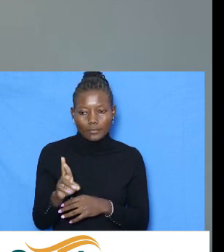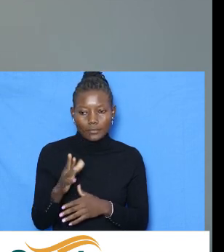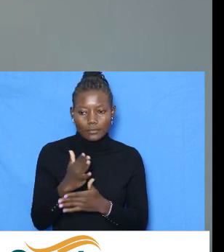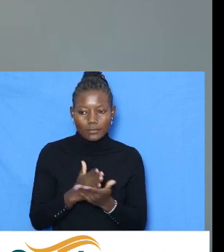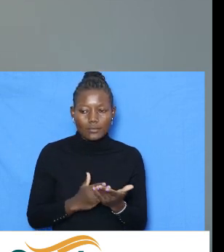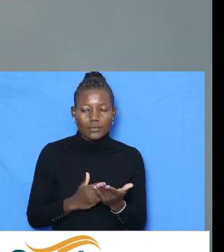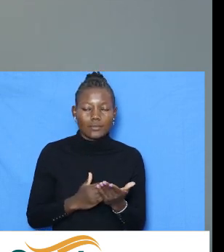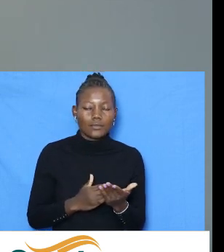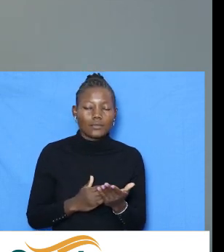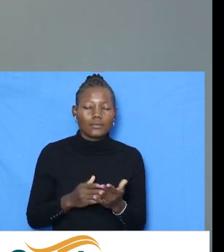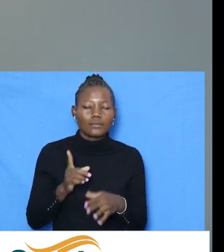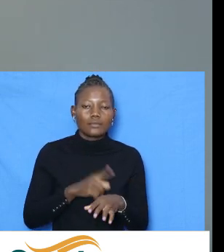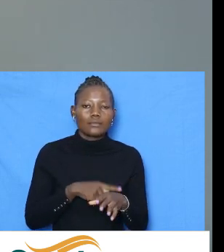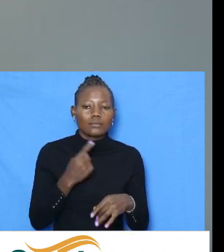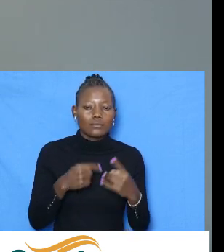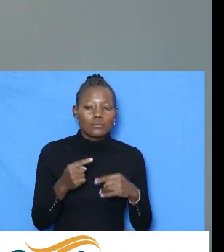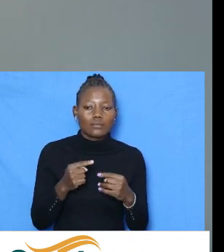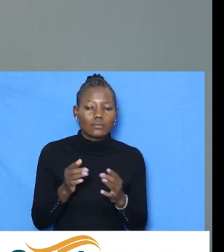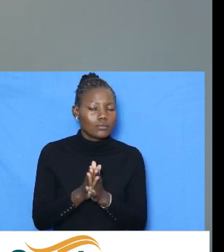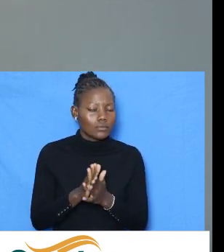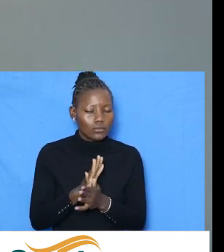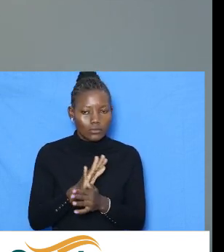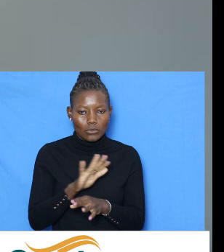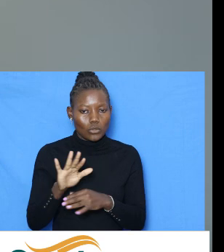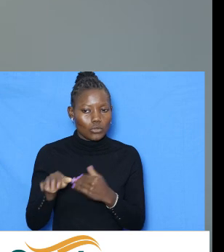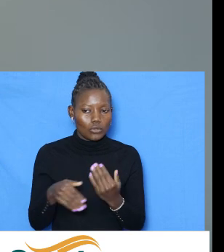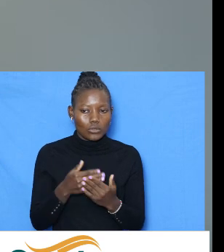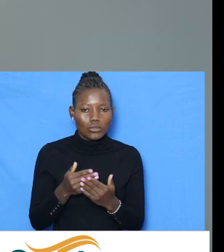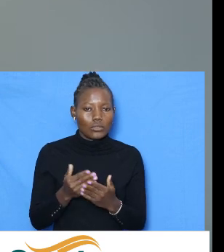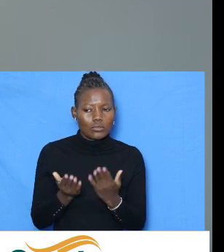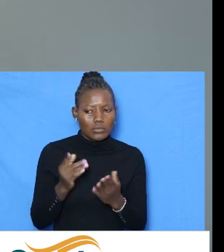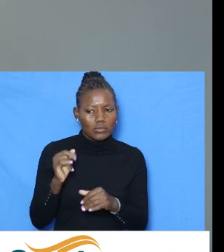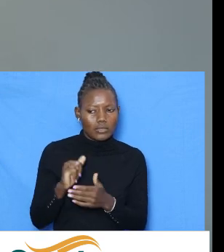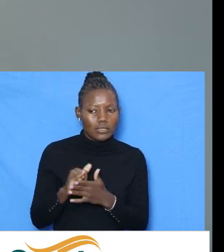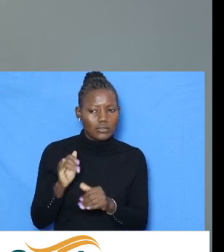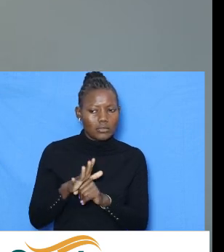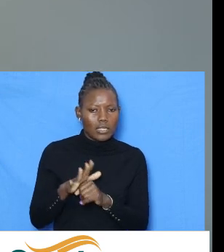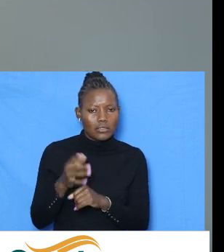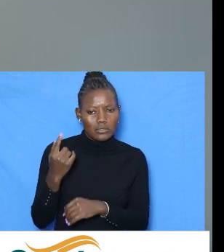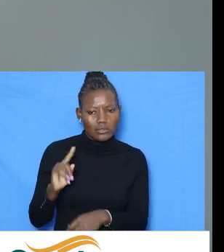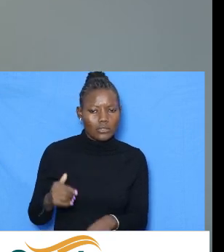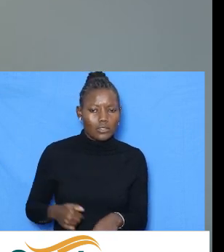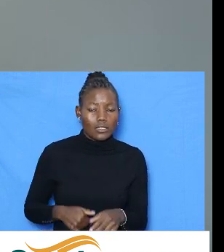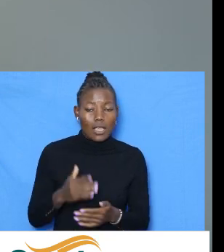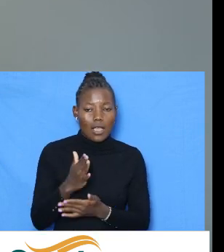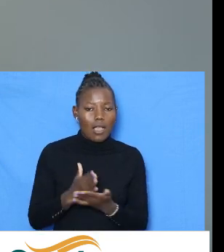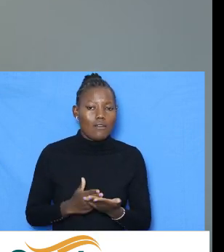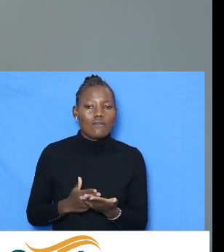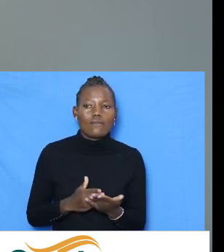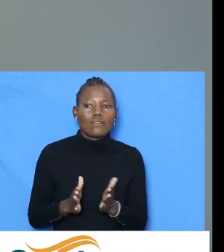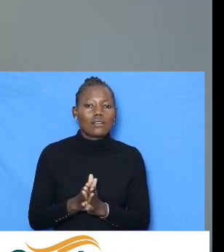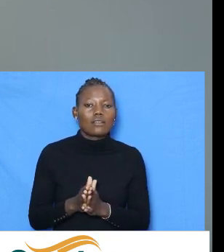of the amount during the game. Not all of it, might be a little bit too much for the stomach. So at least half of it,